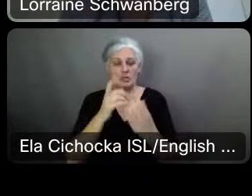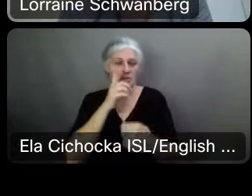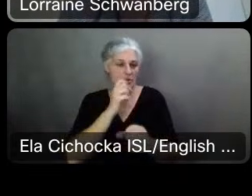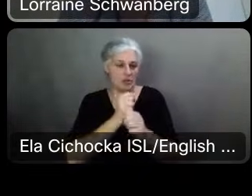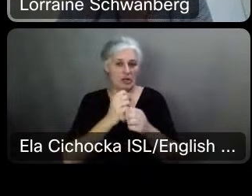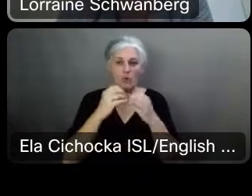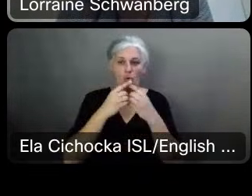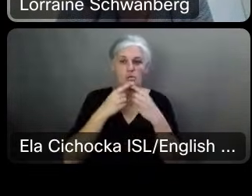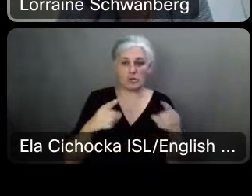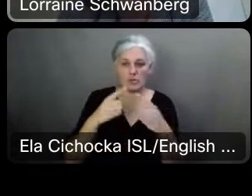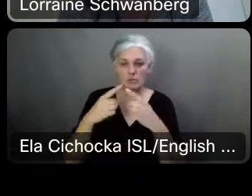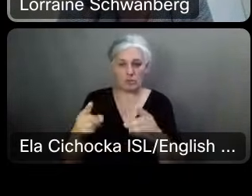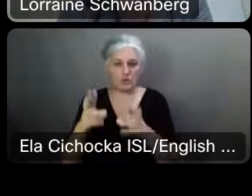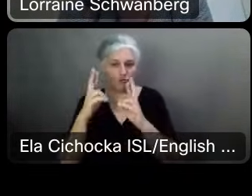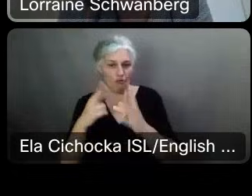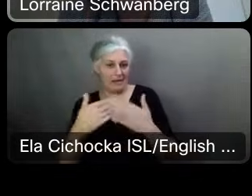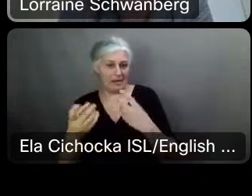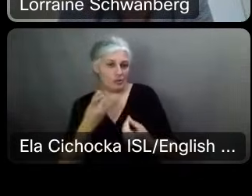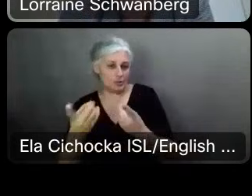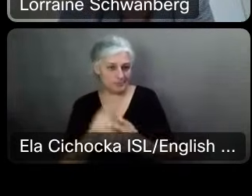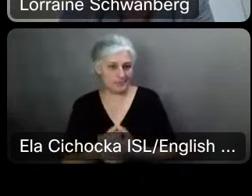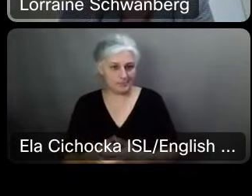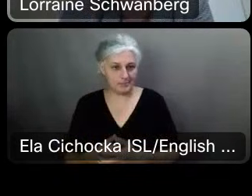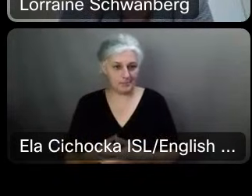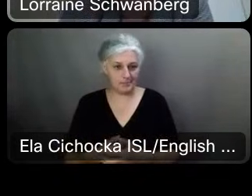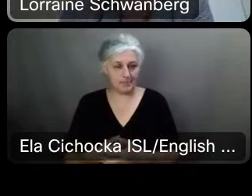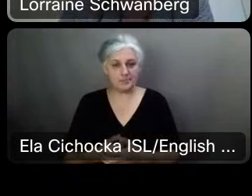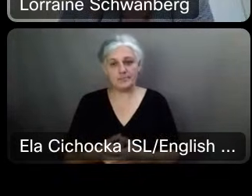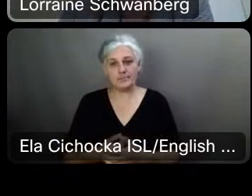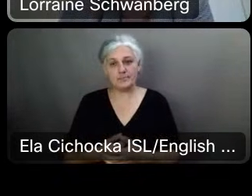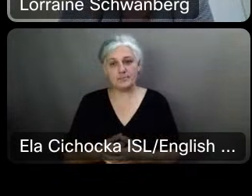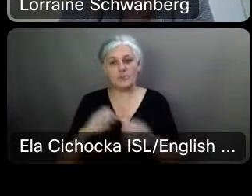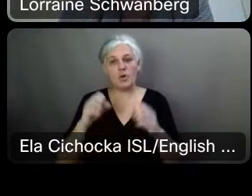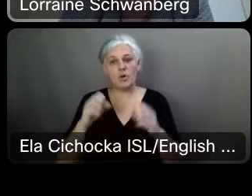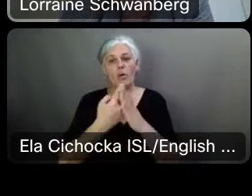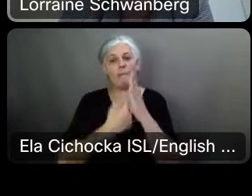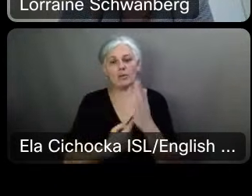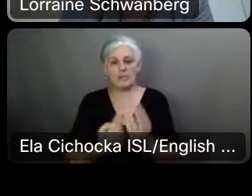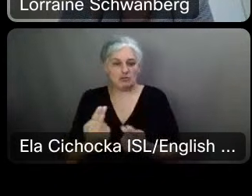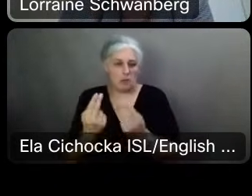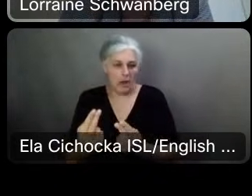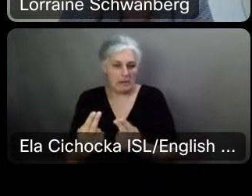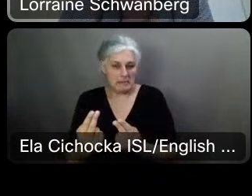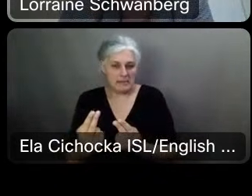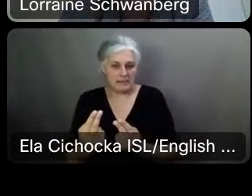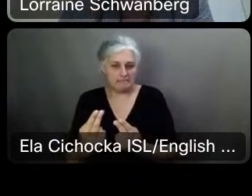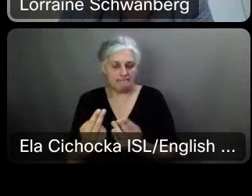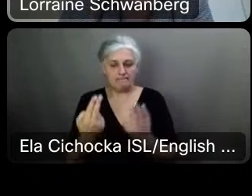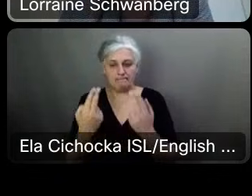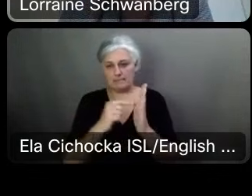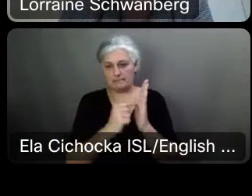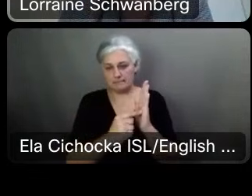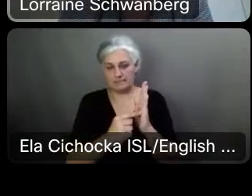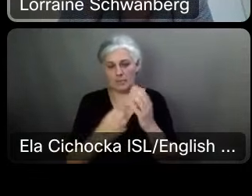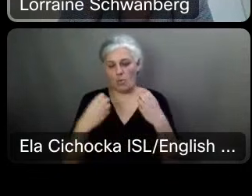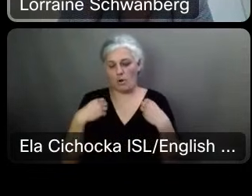open disclosure being the right thing to do. There's obviously the policy requirement, not just obviously our own